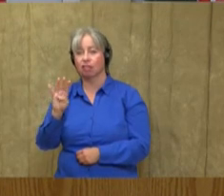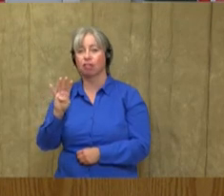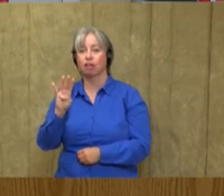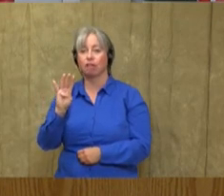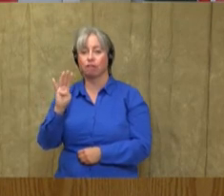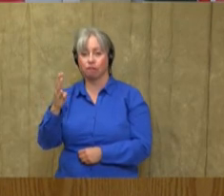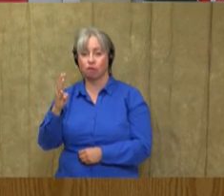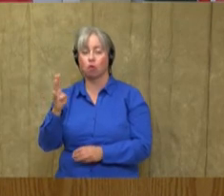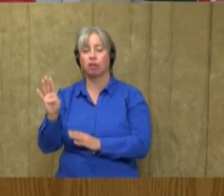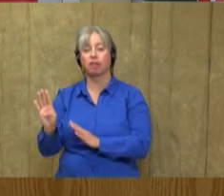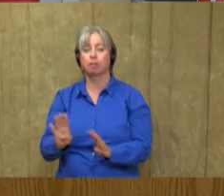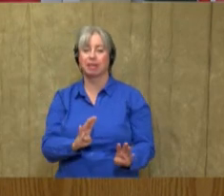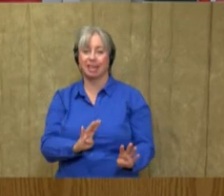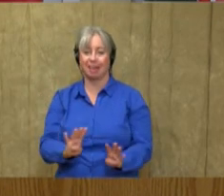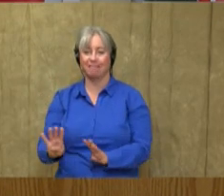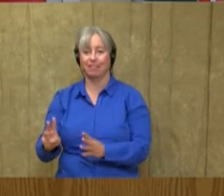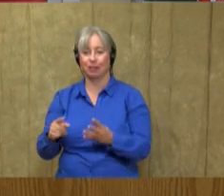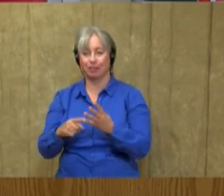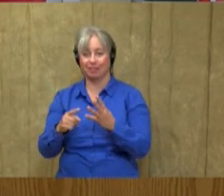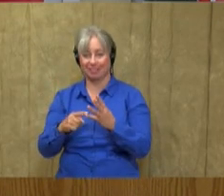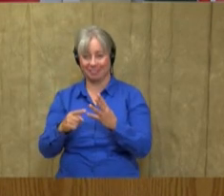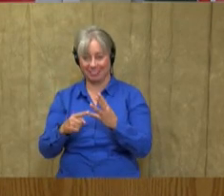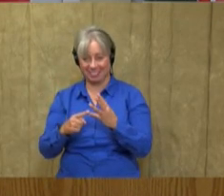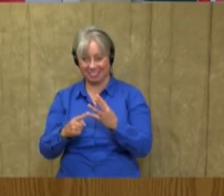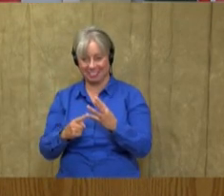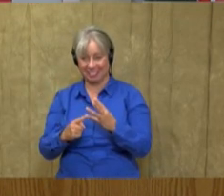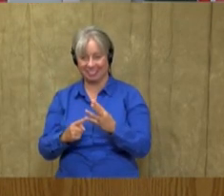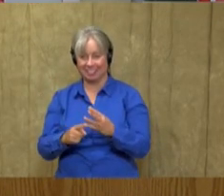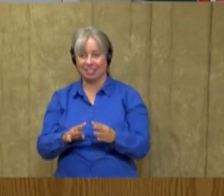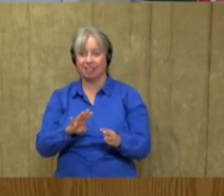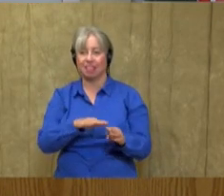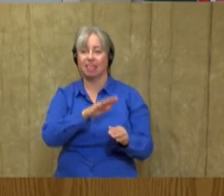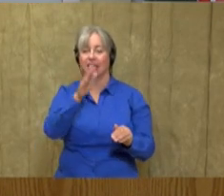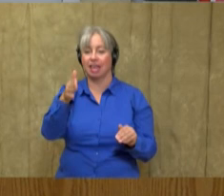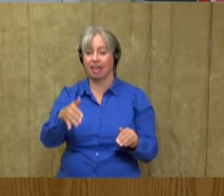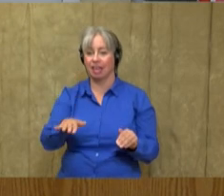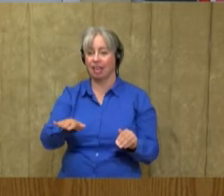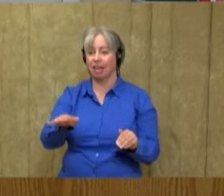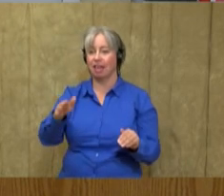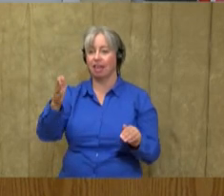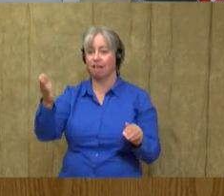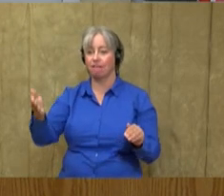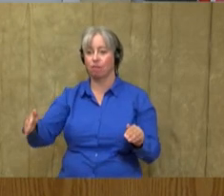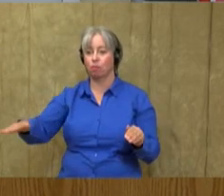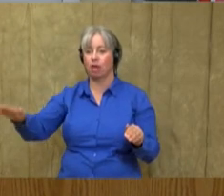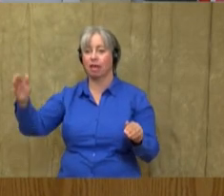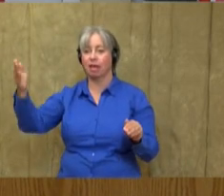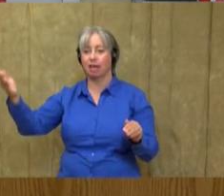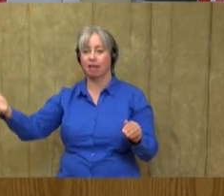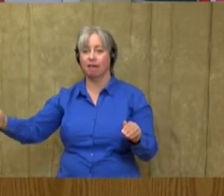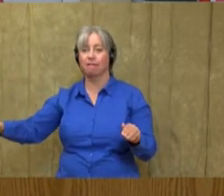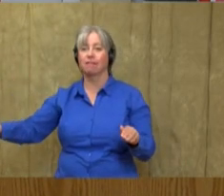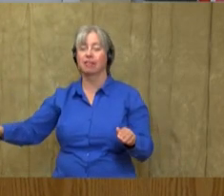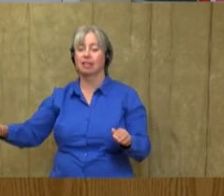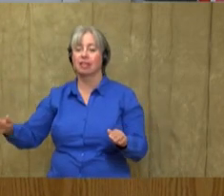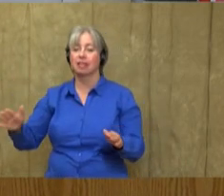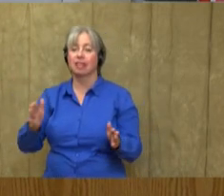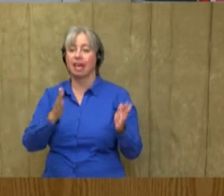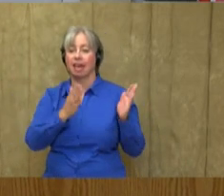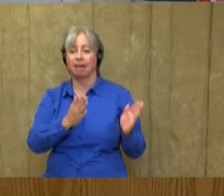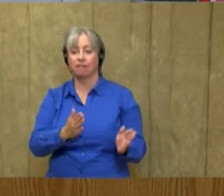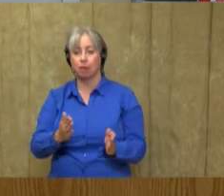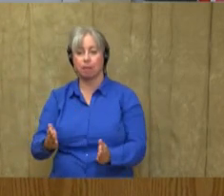behavior. Our fourth wave behavior was interference. So we have these waves, they have certain wavelengths, and they have a certain pattern to